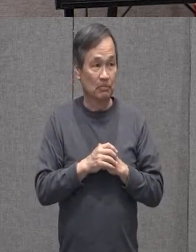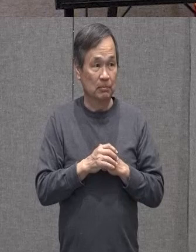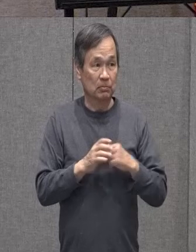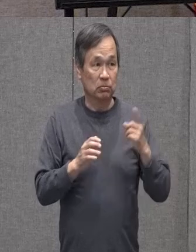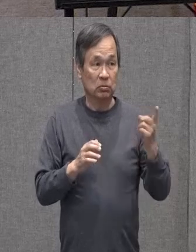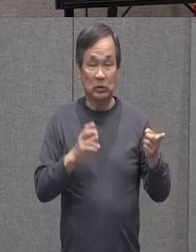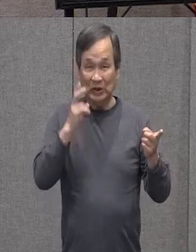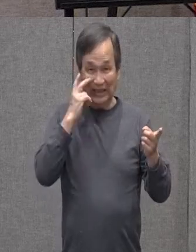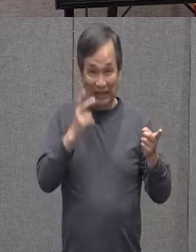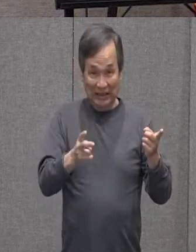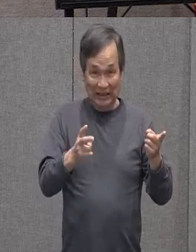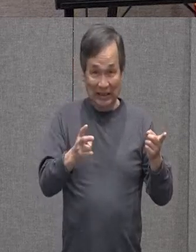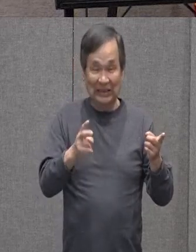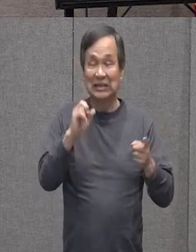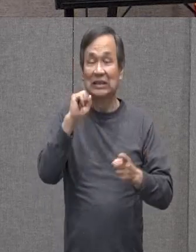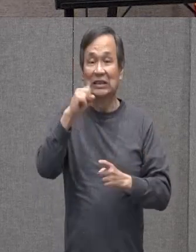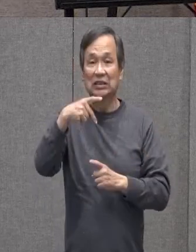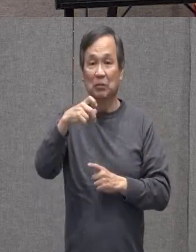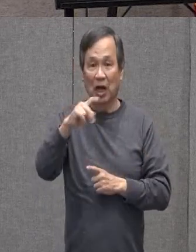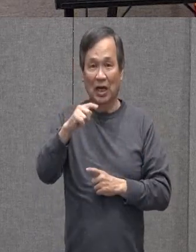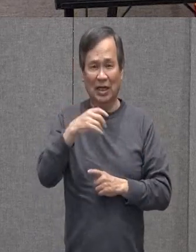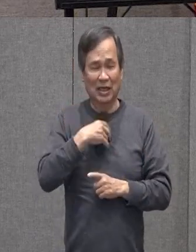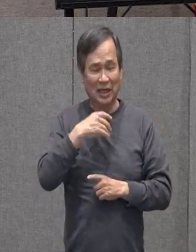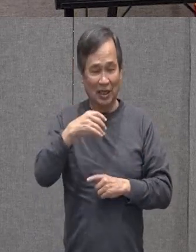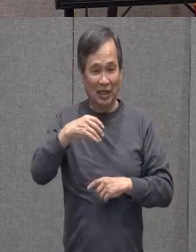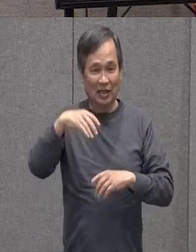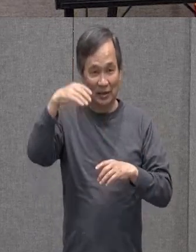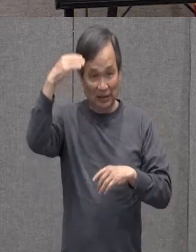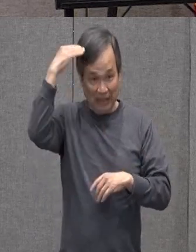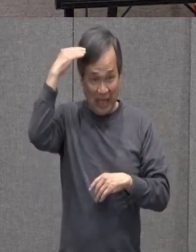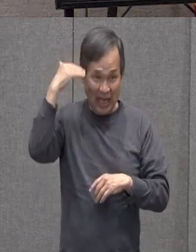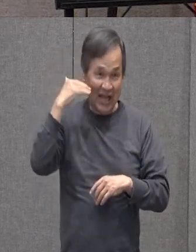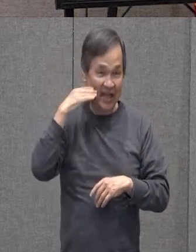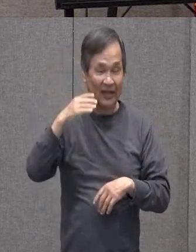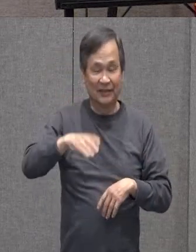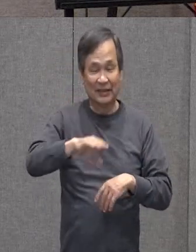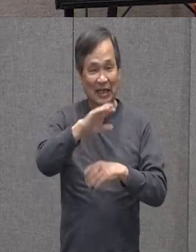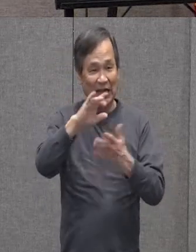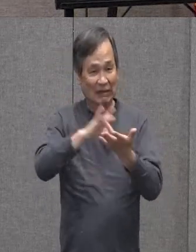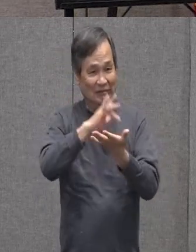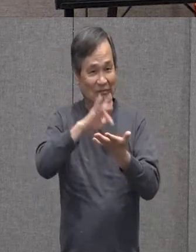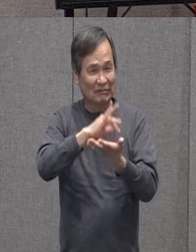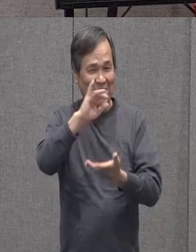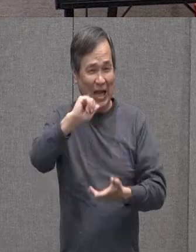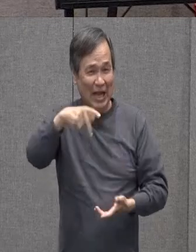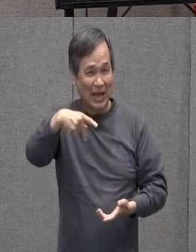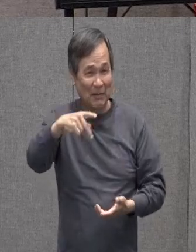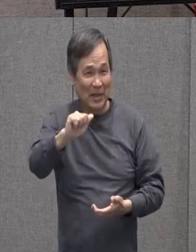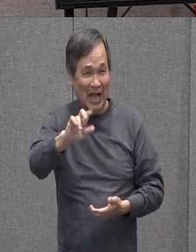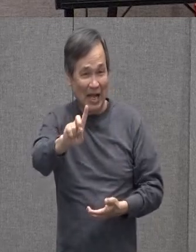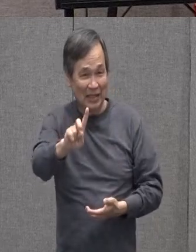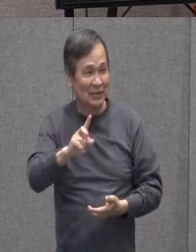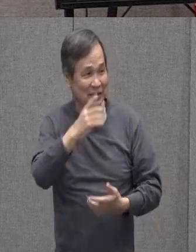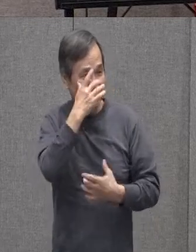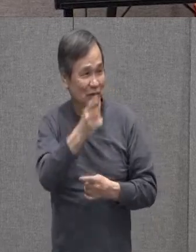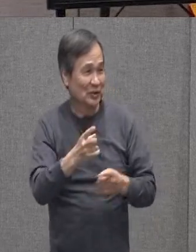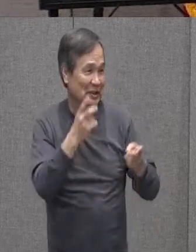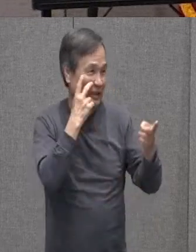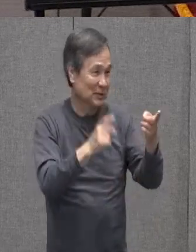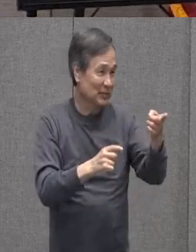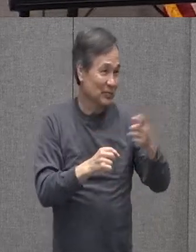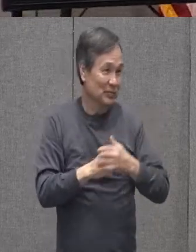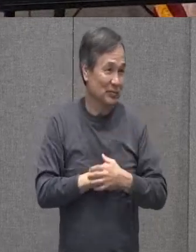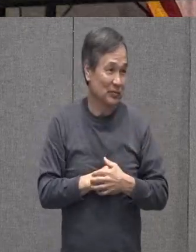see here, Spot has an iPad on his head. Wow. That's very interesting. So, but if we looked at the